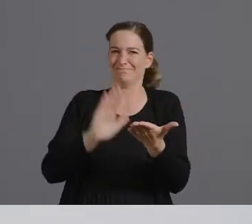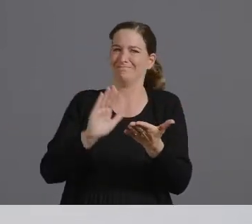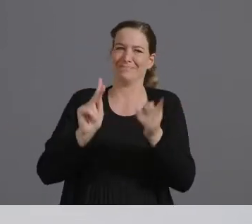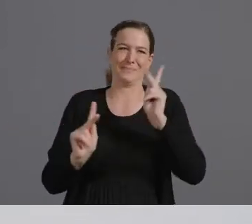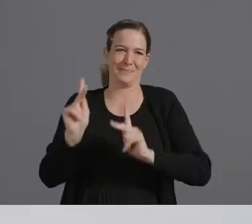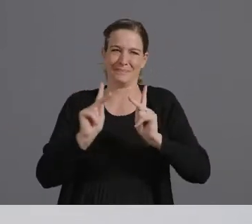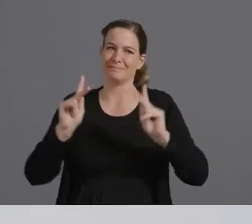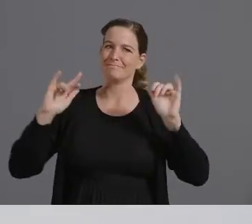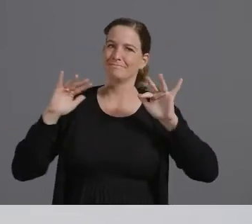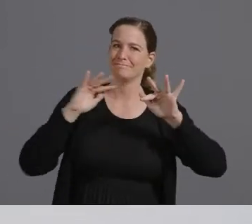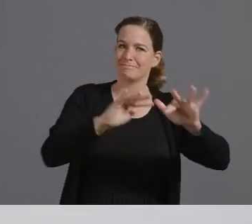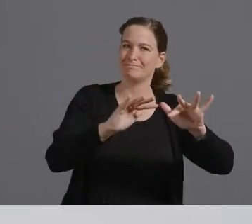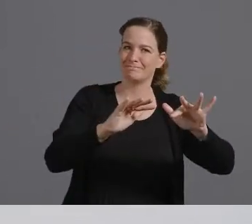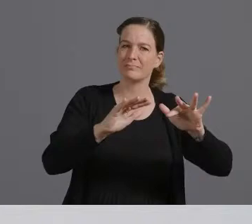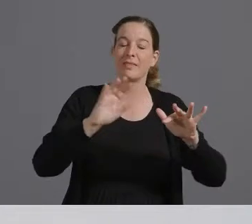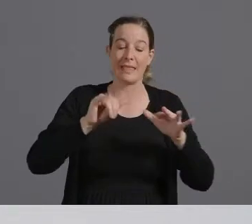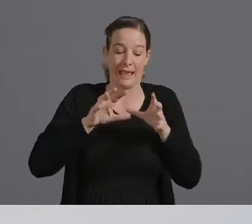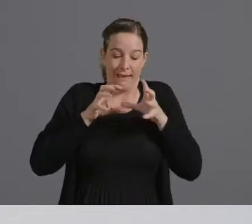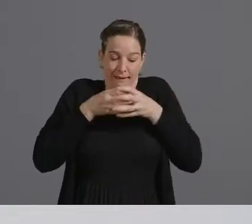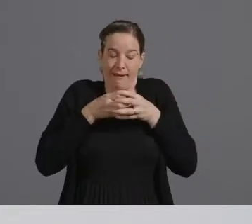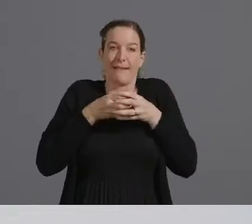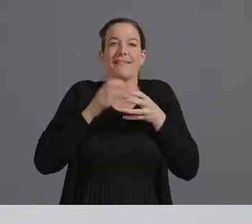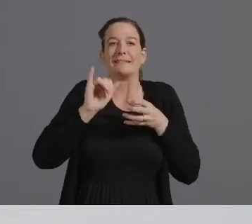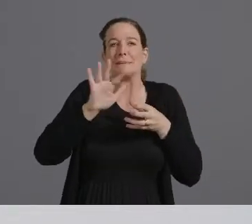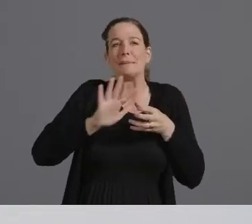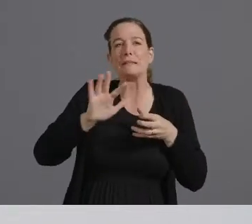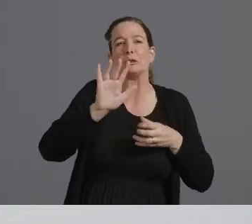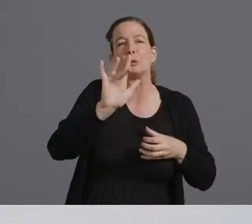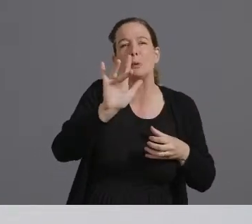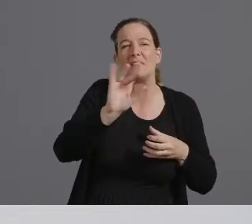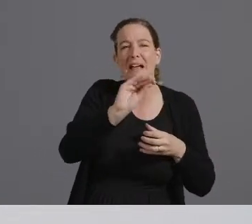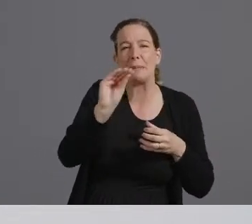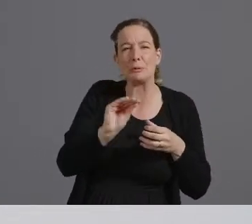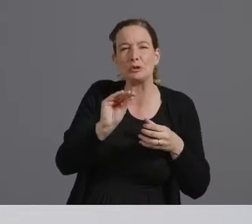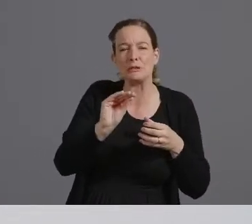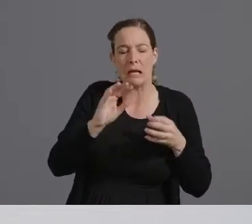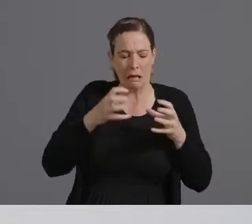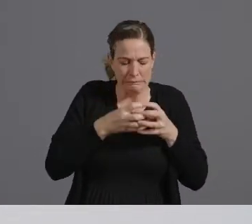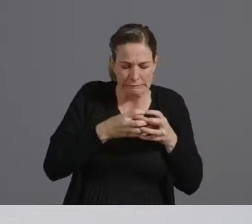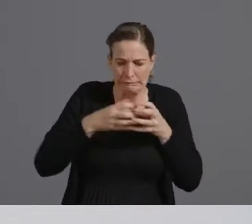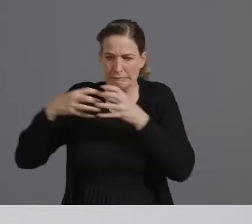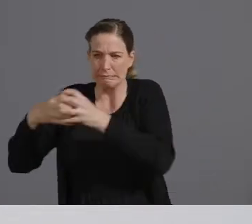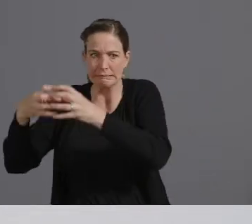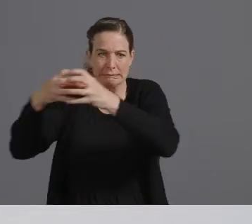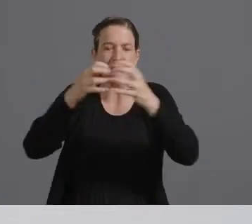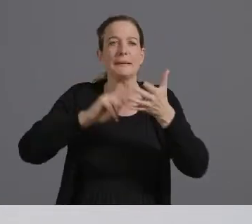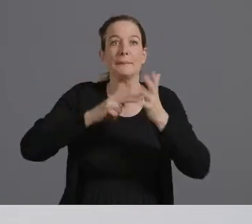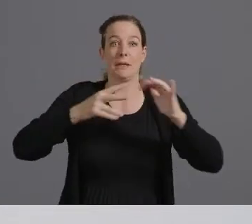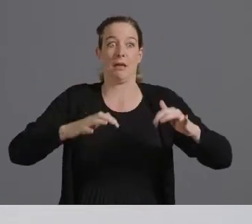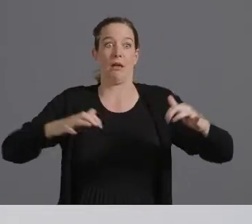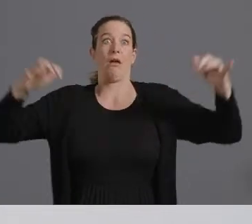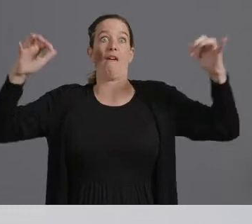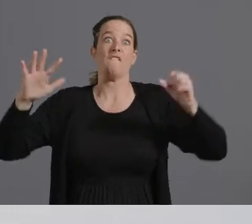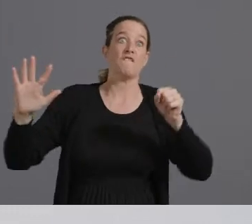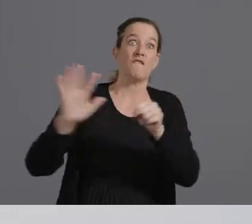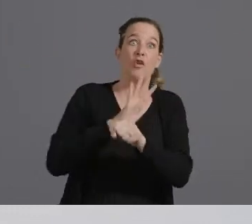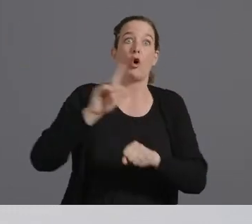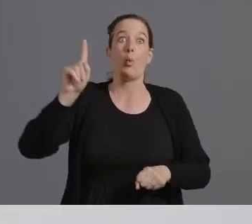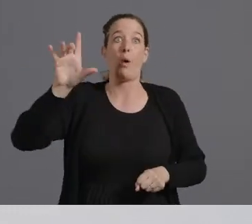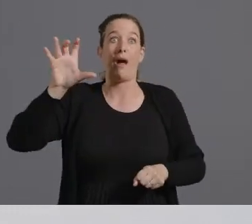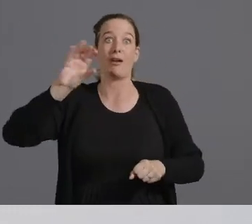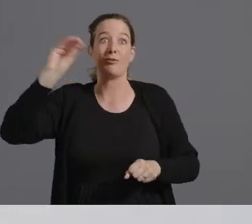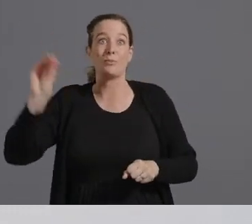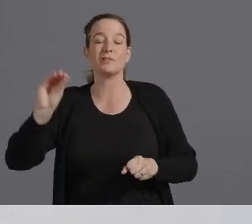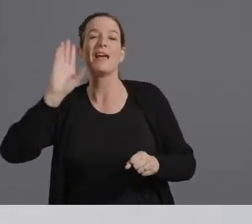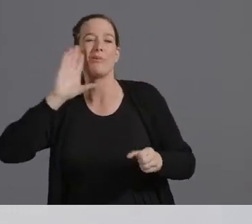about 25% capacity. And so in addition, you'll see traffic flow. They've added